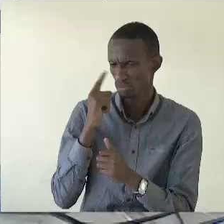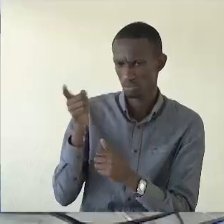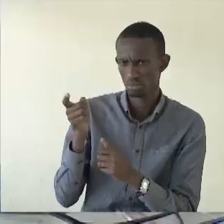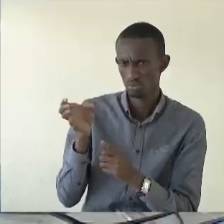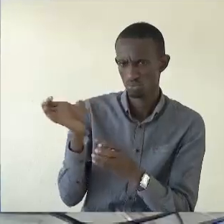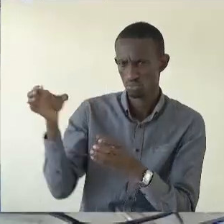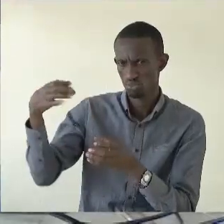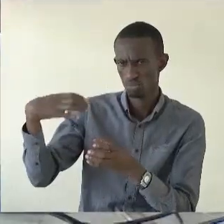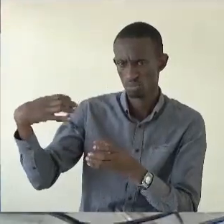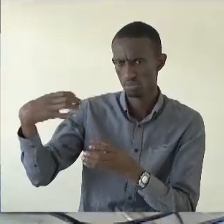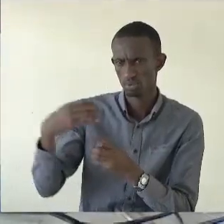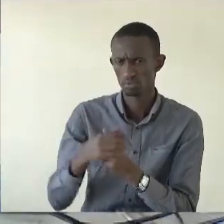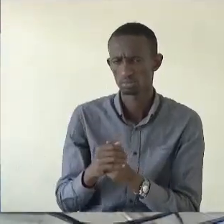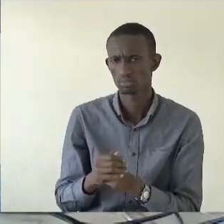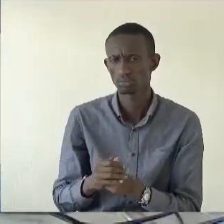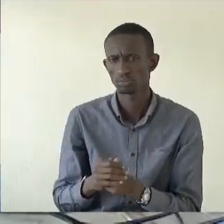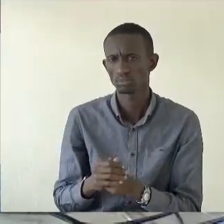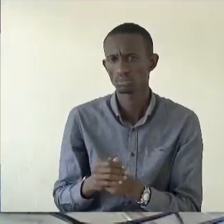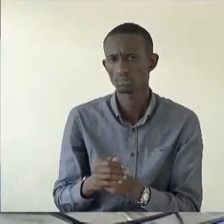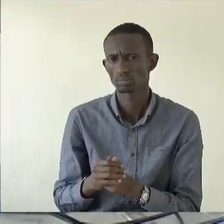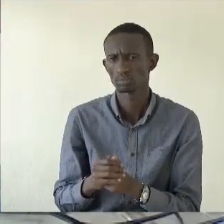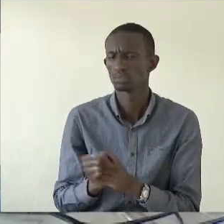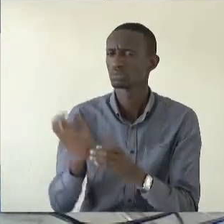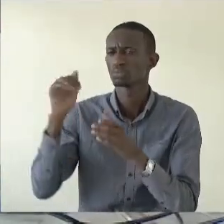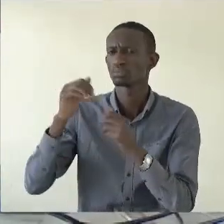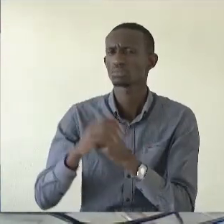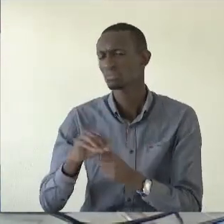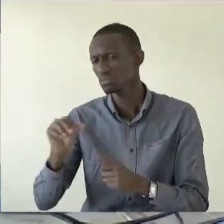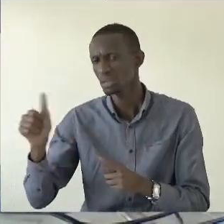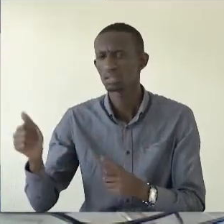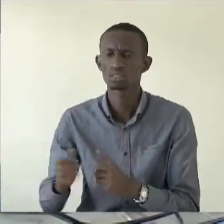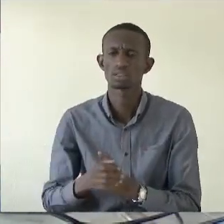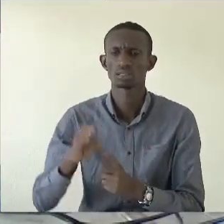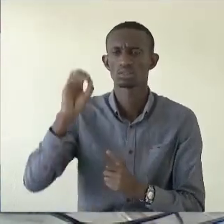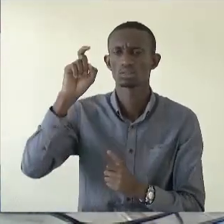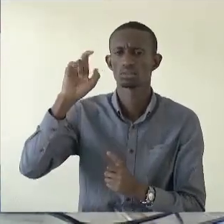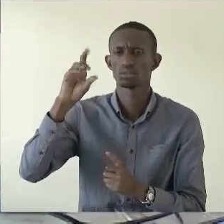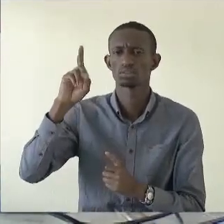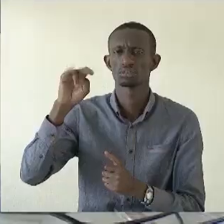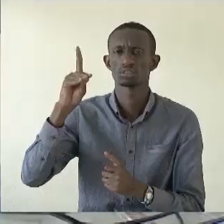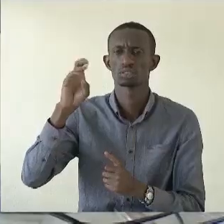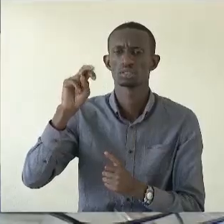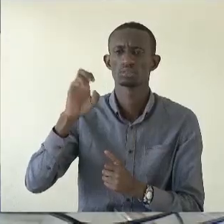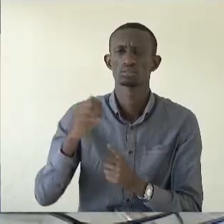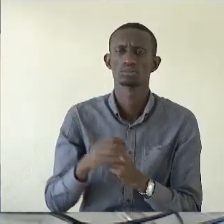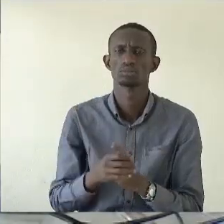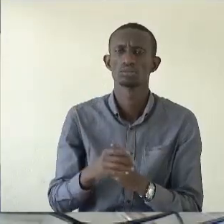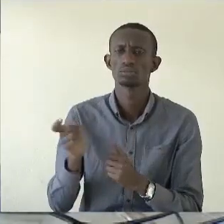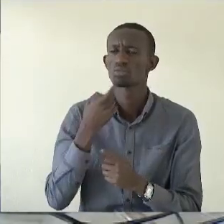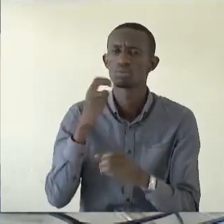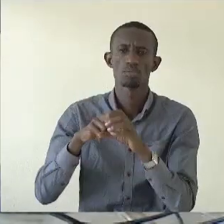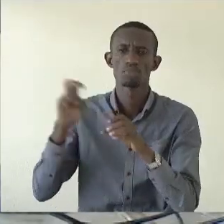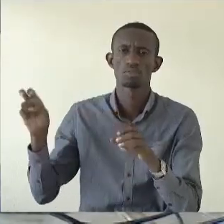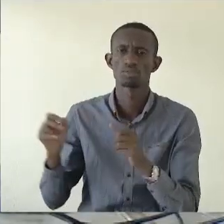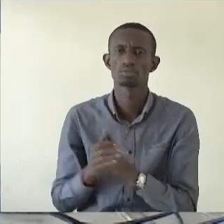with potassium permanganate or with any other oxidizing agent, so this one is the one that will move. So you